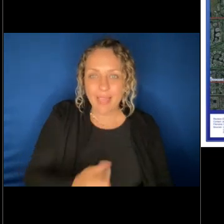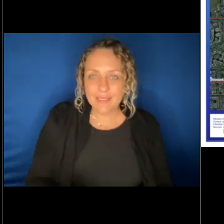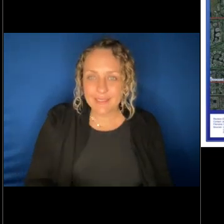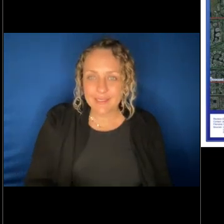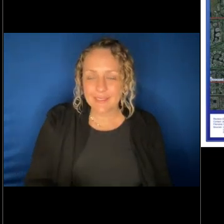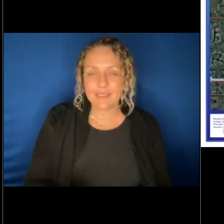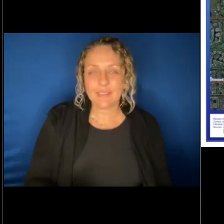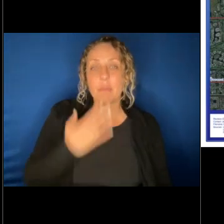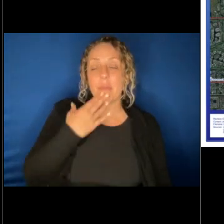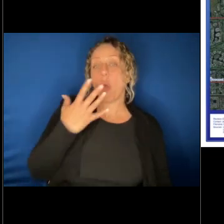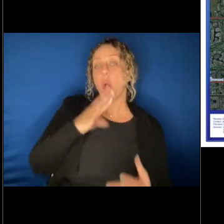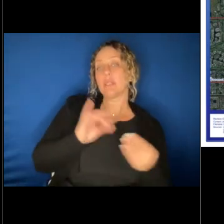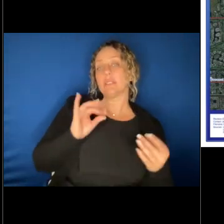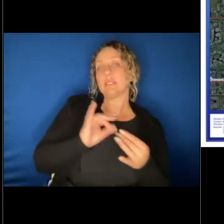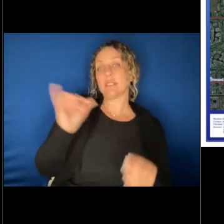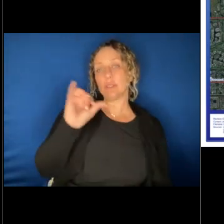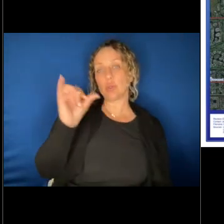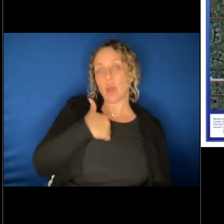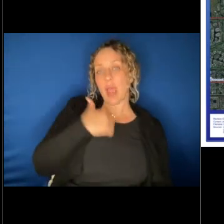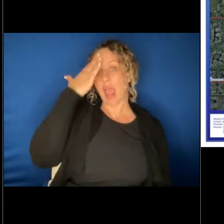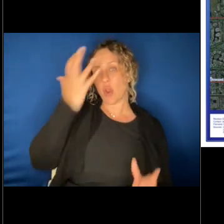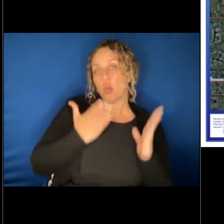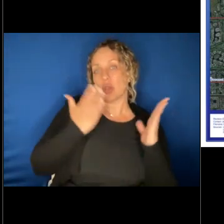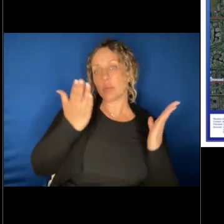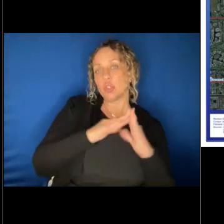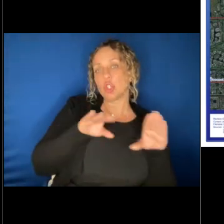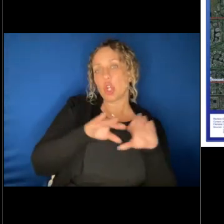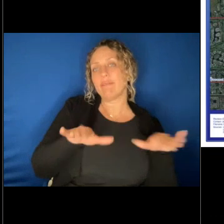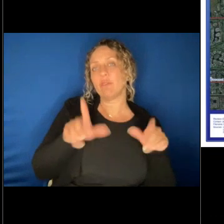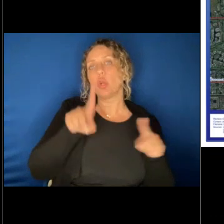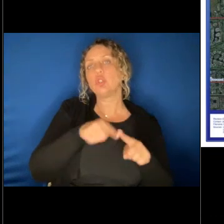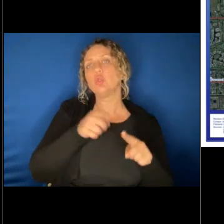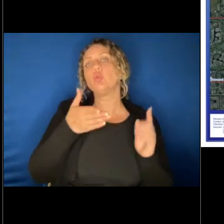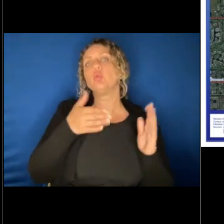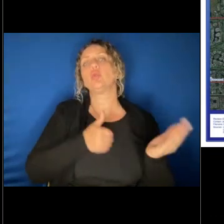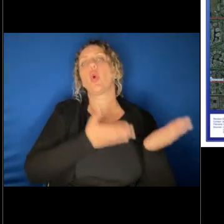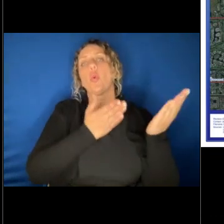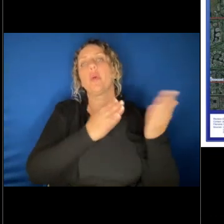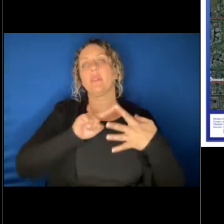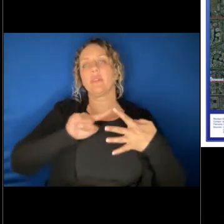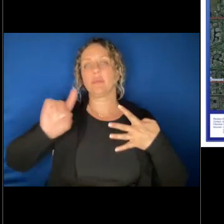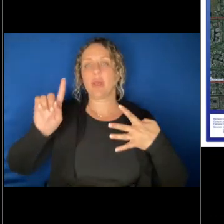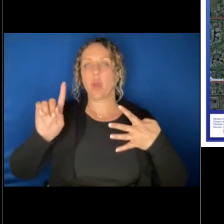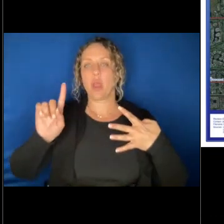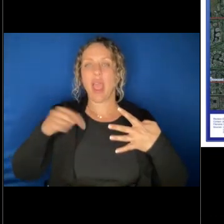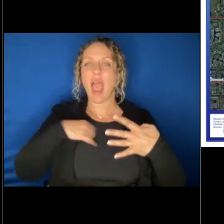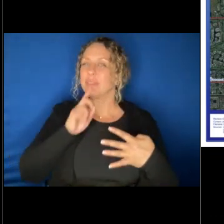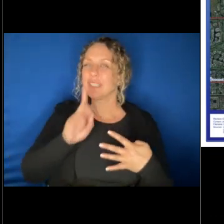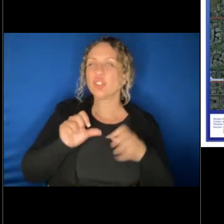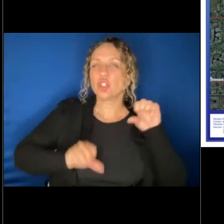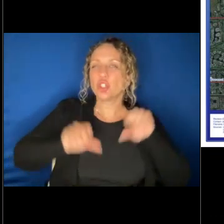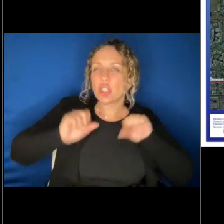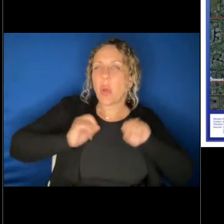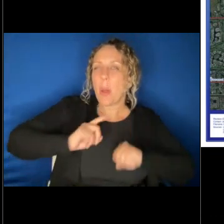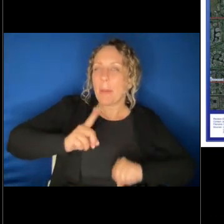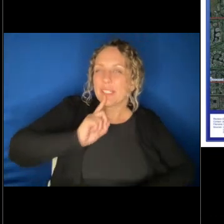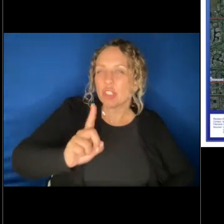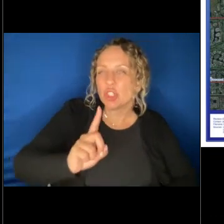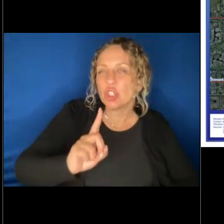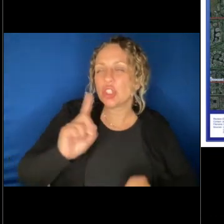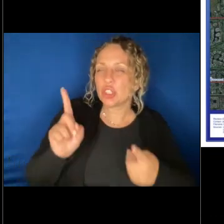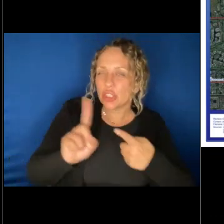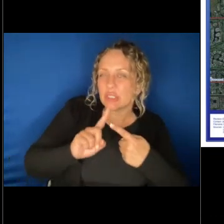say too, I know the motion is on the floor to go with Plan 1. I'm just not sure. I just want to make sure, how does Plan